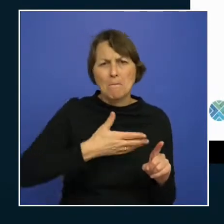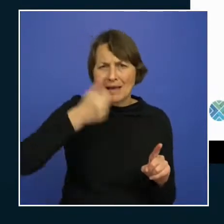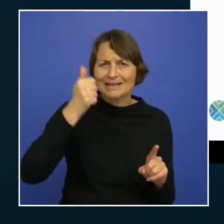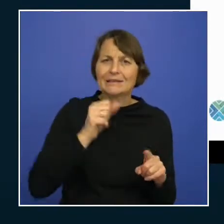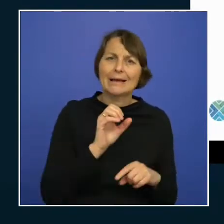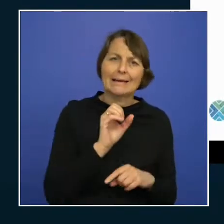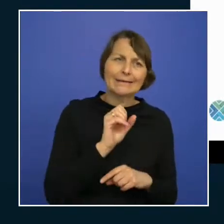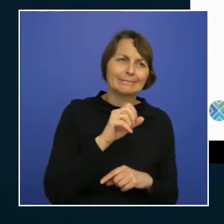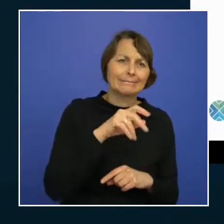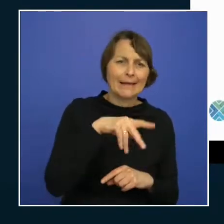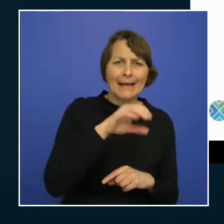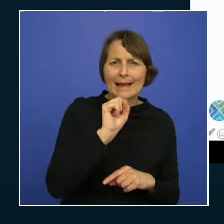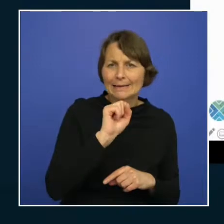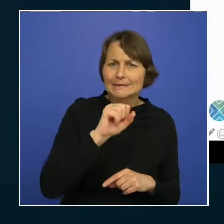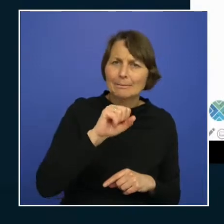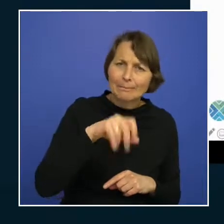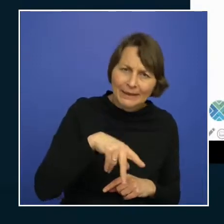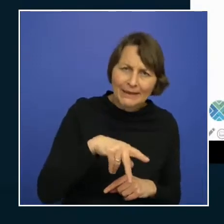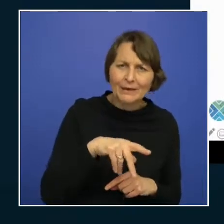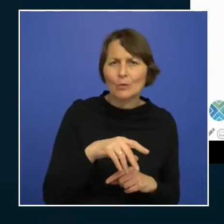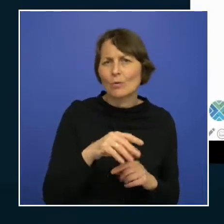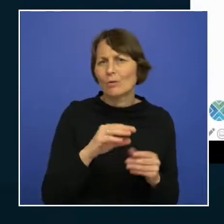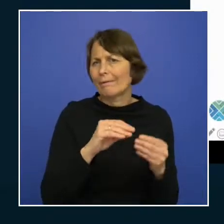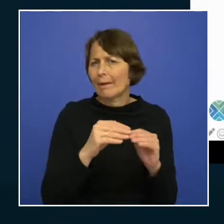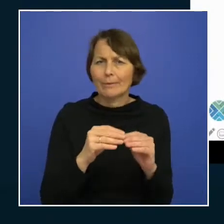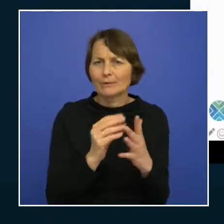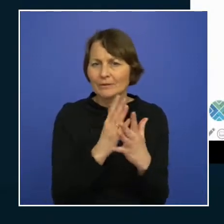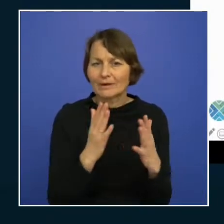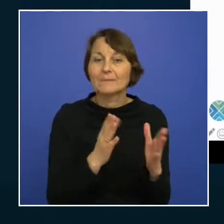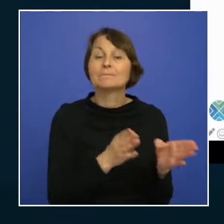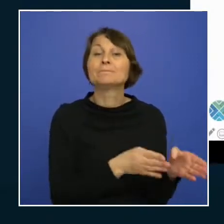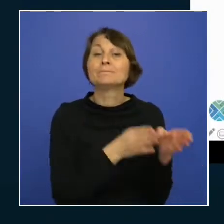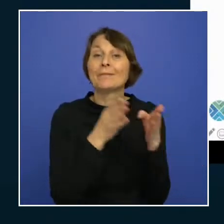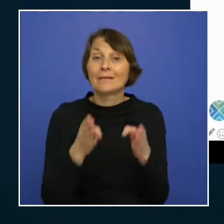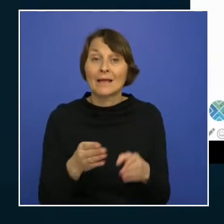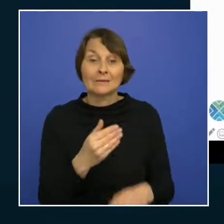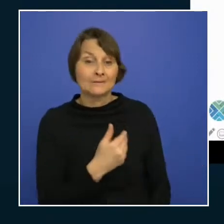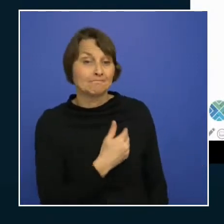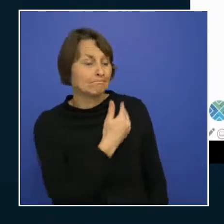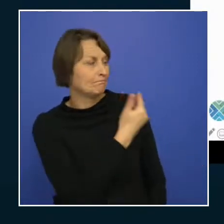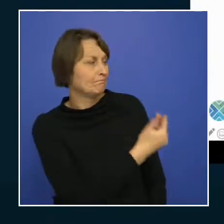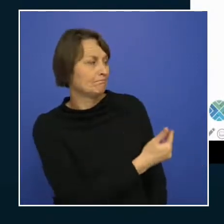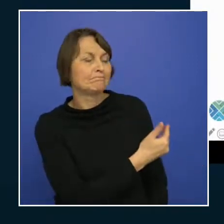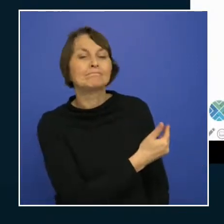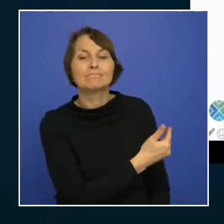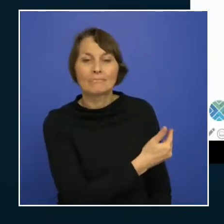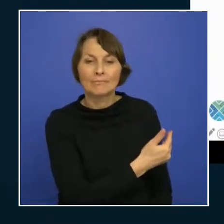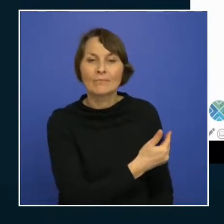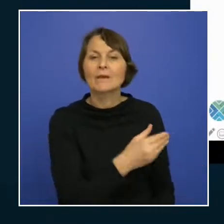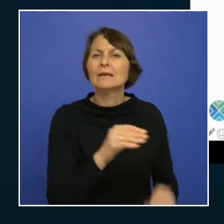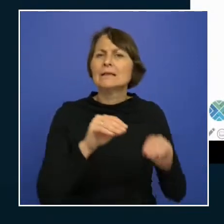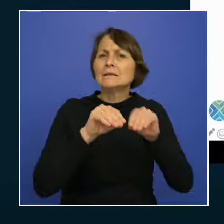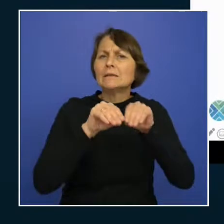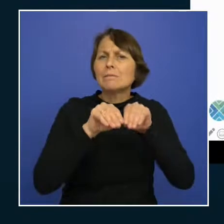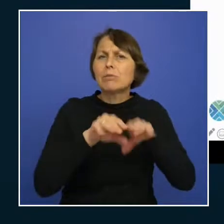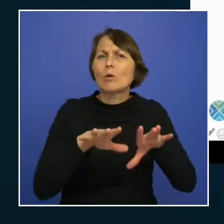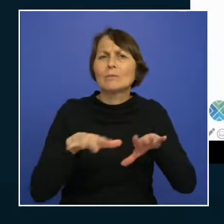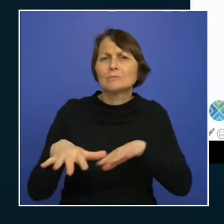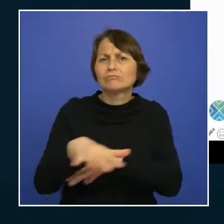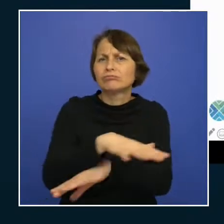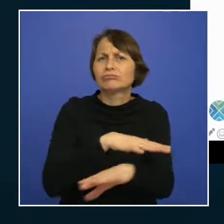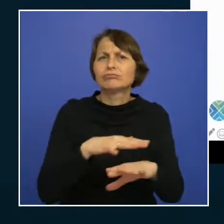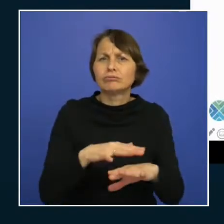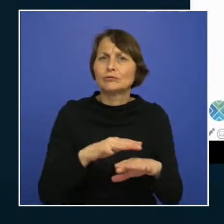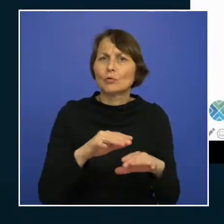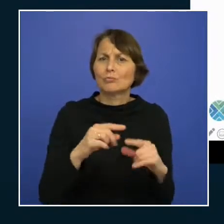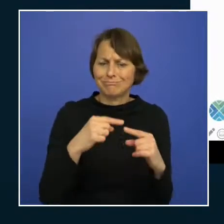or whatever. Next up is the deployment environment. So the stage of the development lifecycle. So also